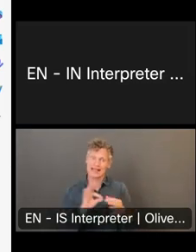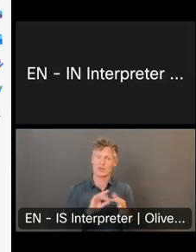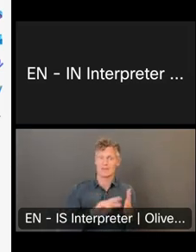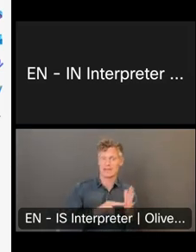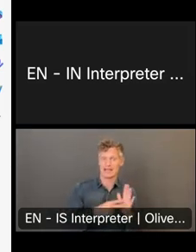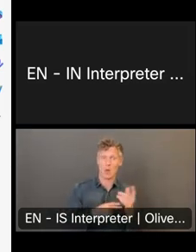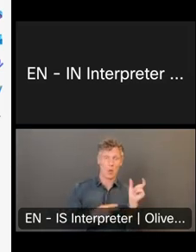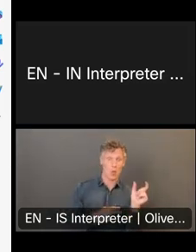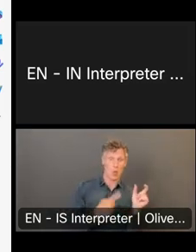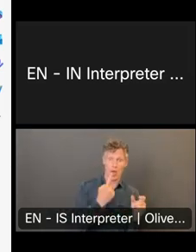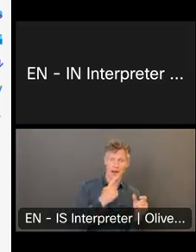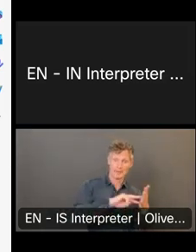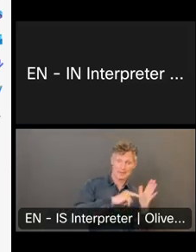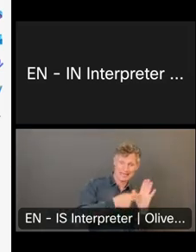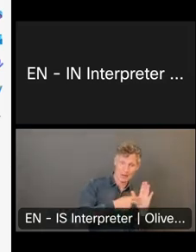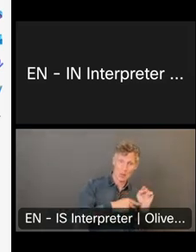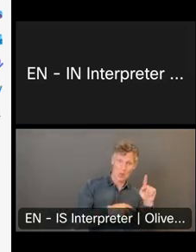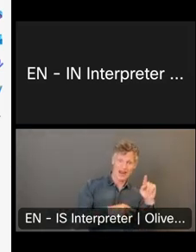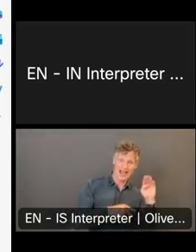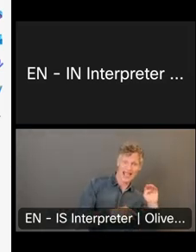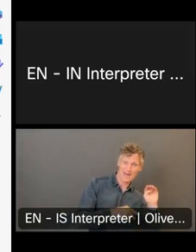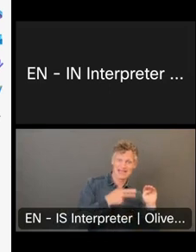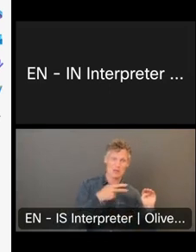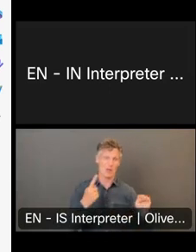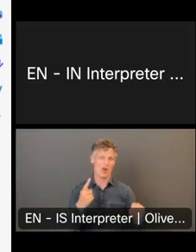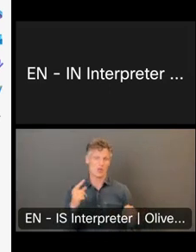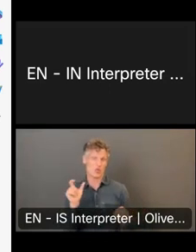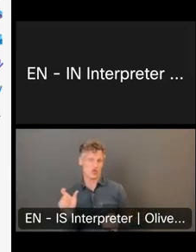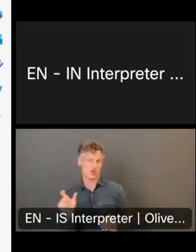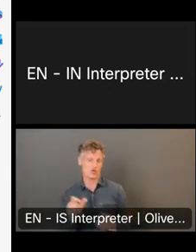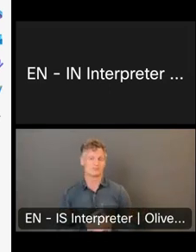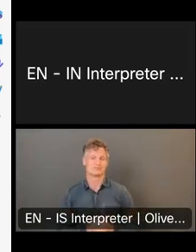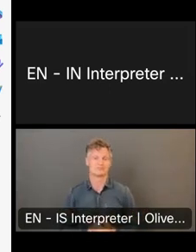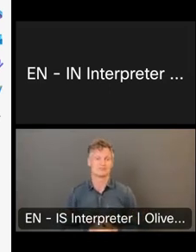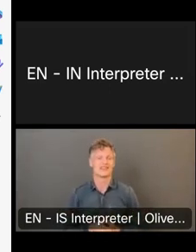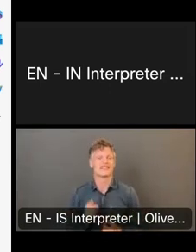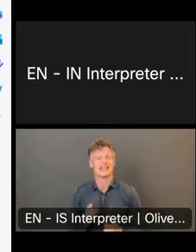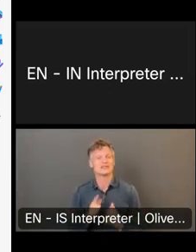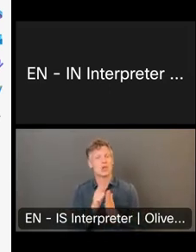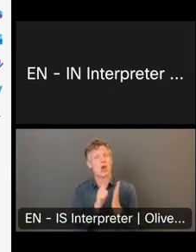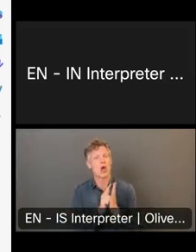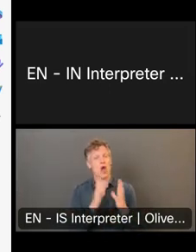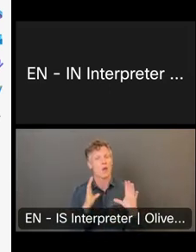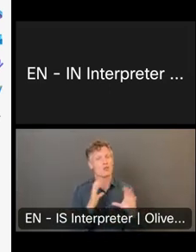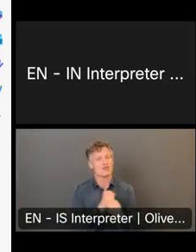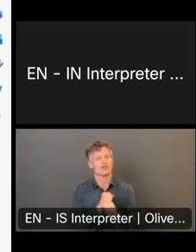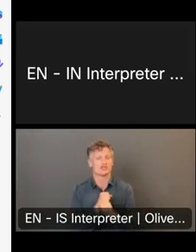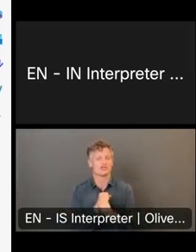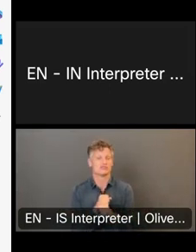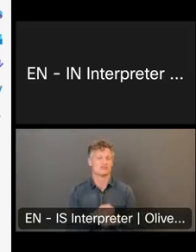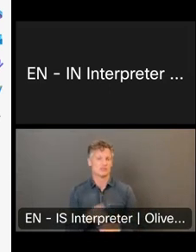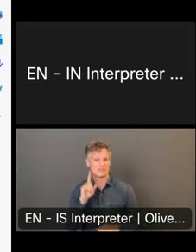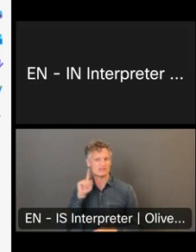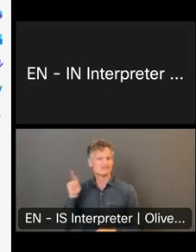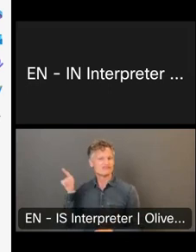for each. And the interaction is governed by the law of abbreviation. High frequency is the cause of small magnitude. So there's been a